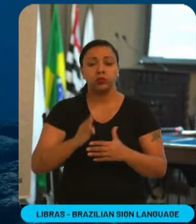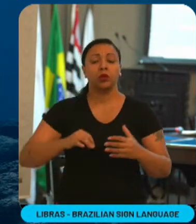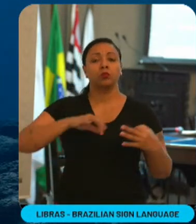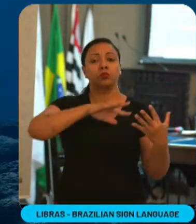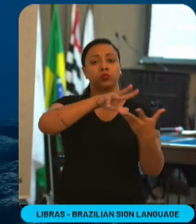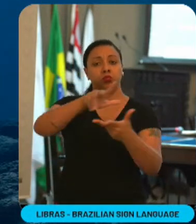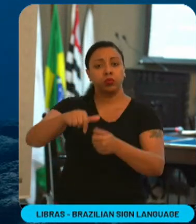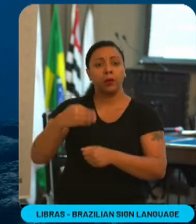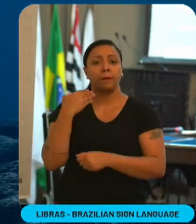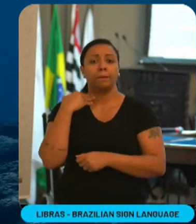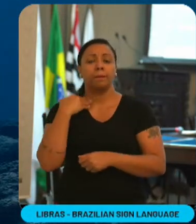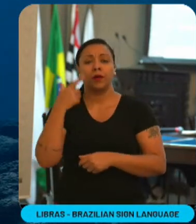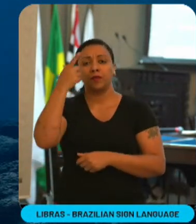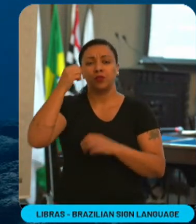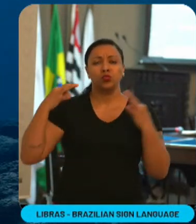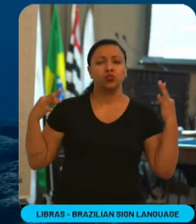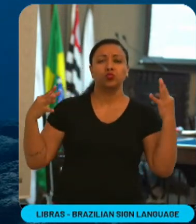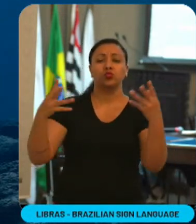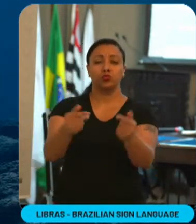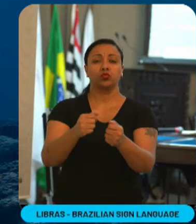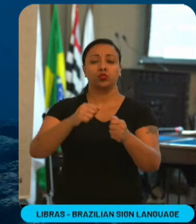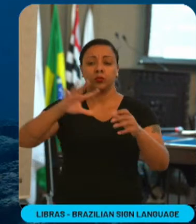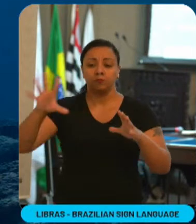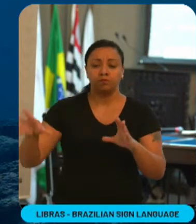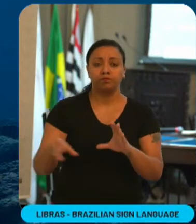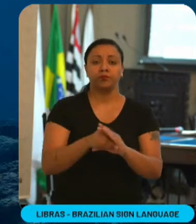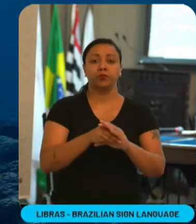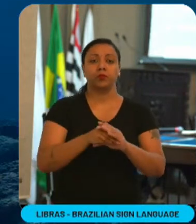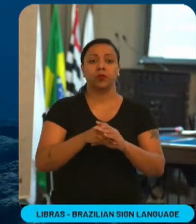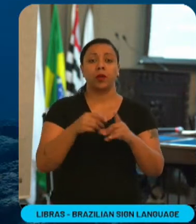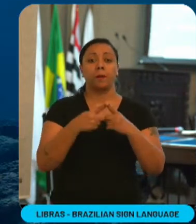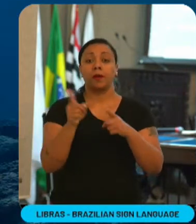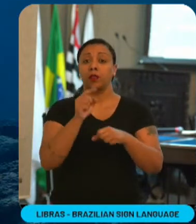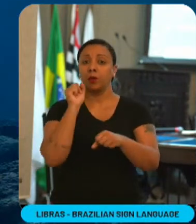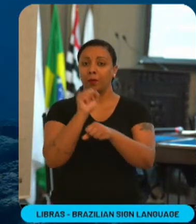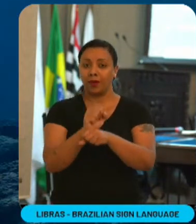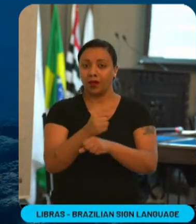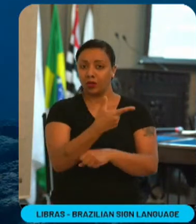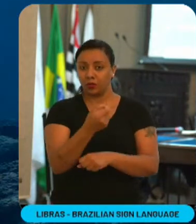players, banks, funding, the academia, everybody.